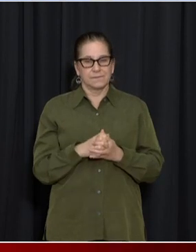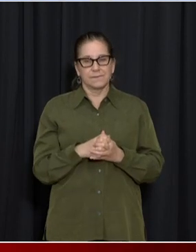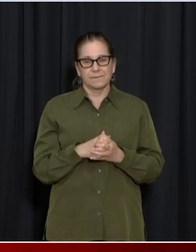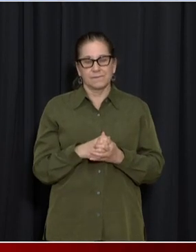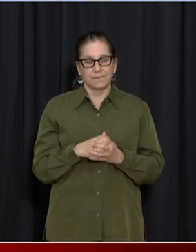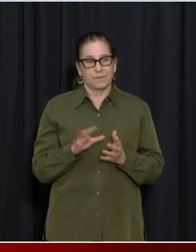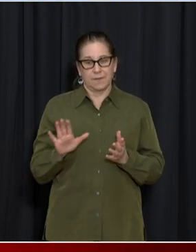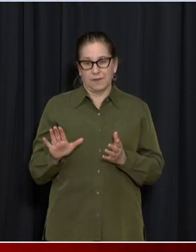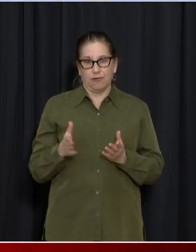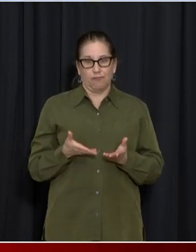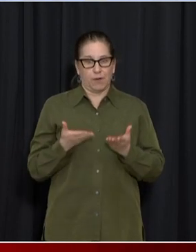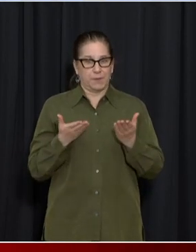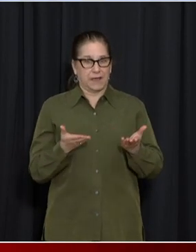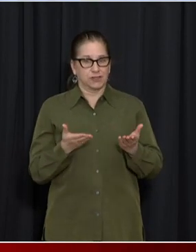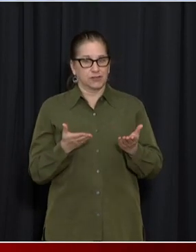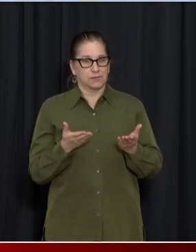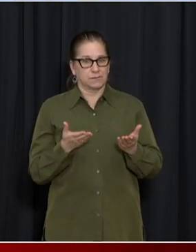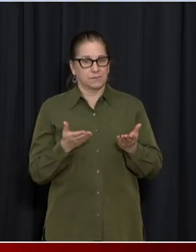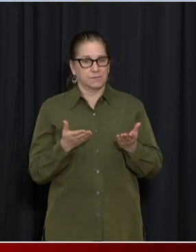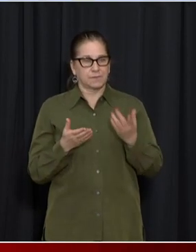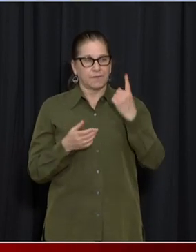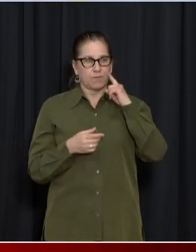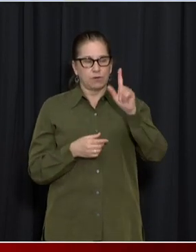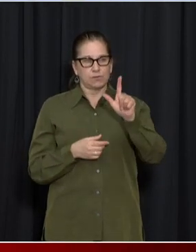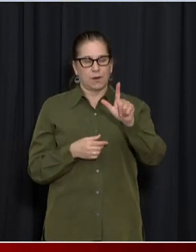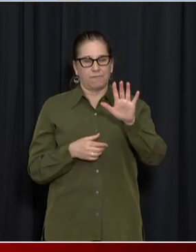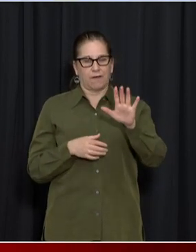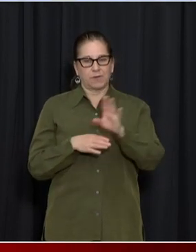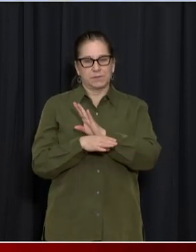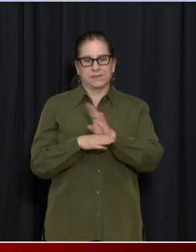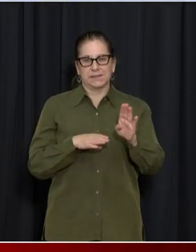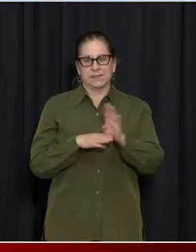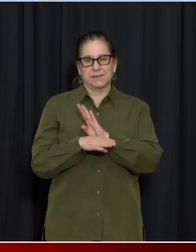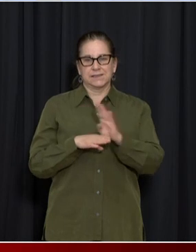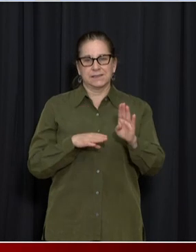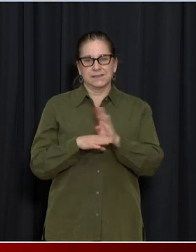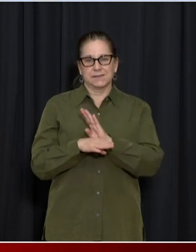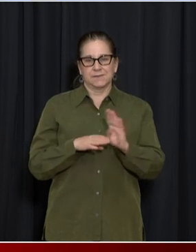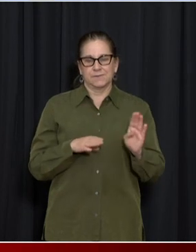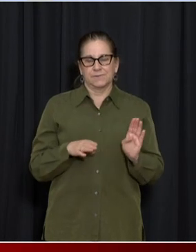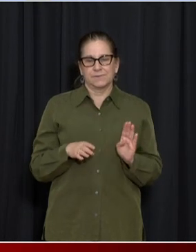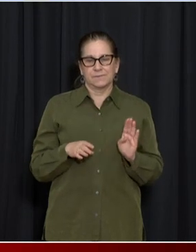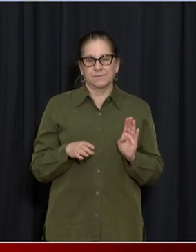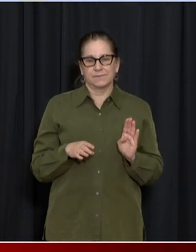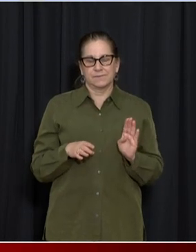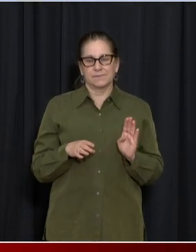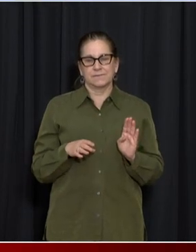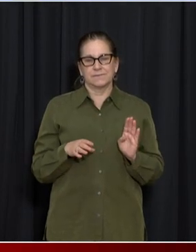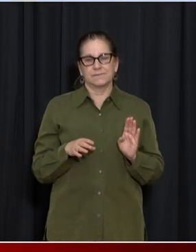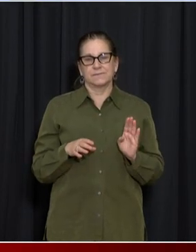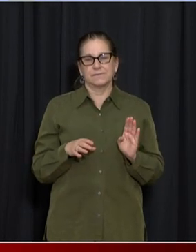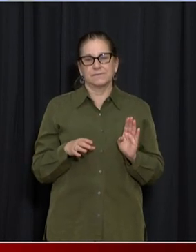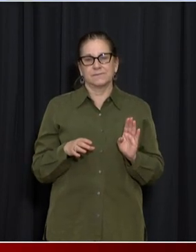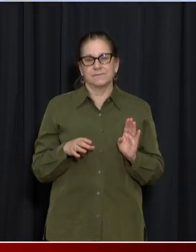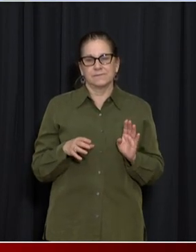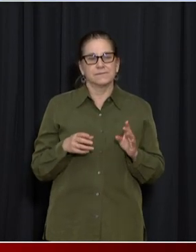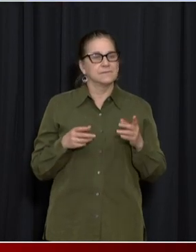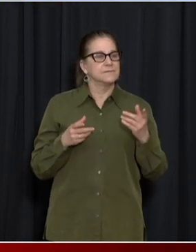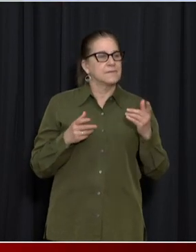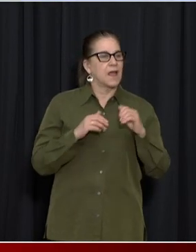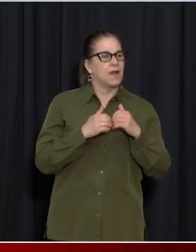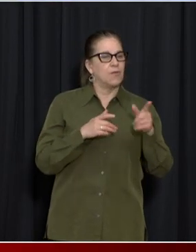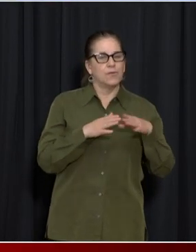to the 25 business functions and activities that we walk through, are available in our